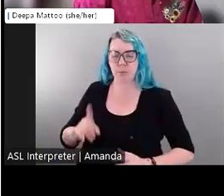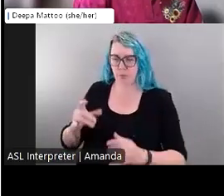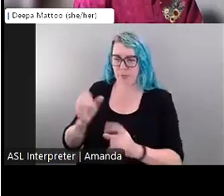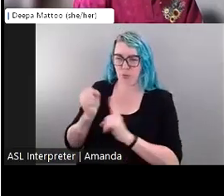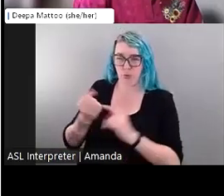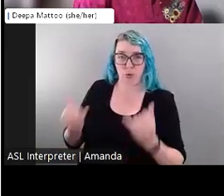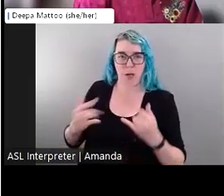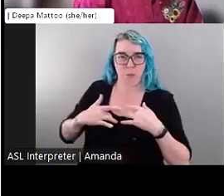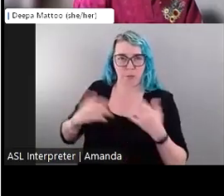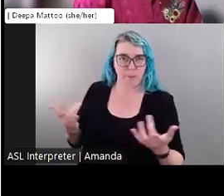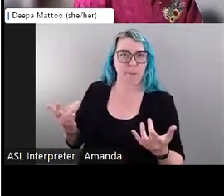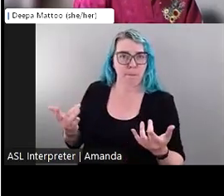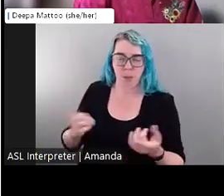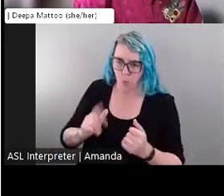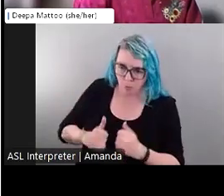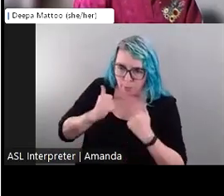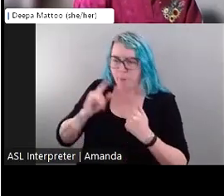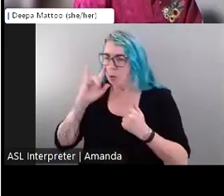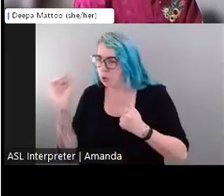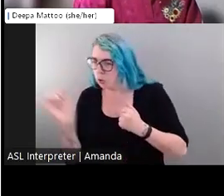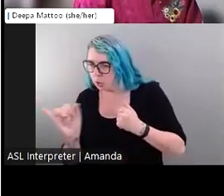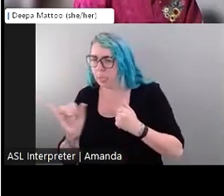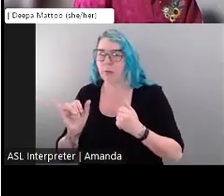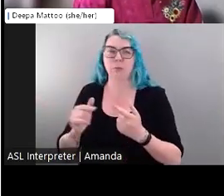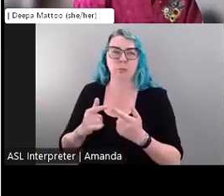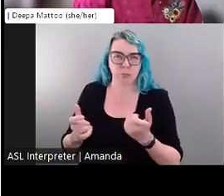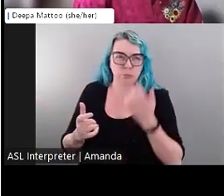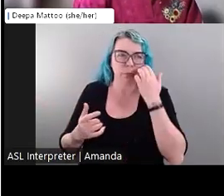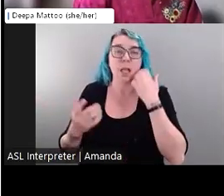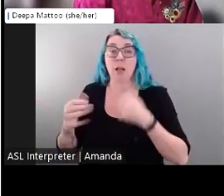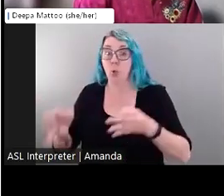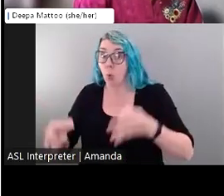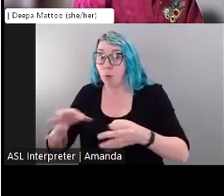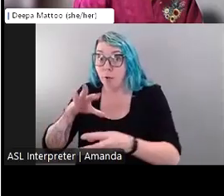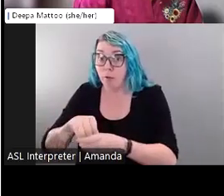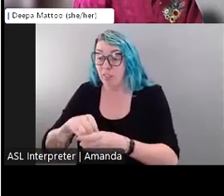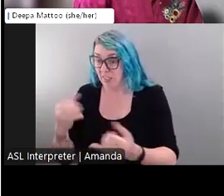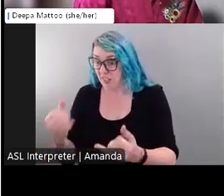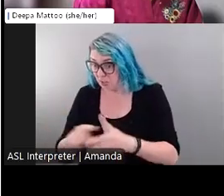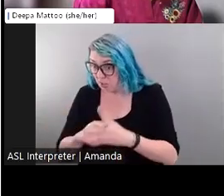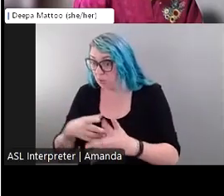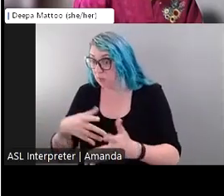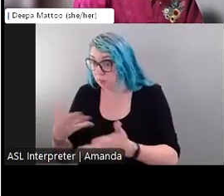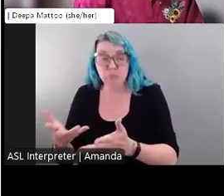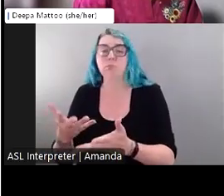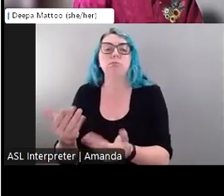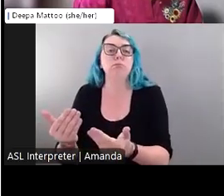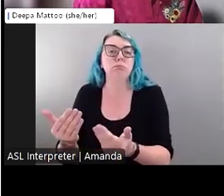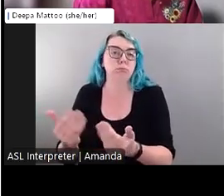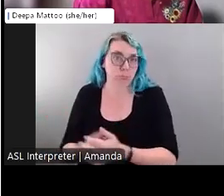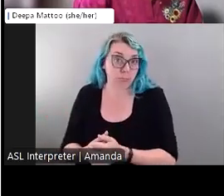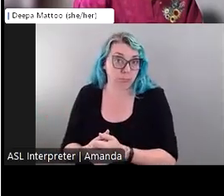including questions about their living situation and any court applications. So at the top of each section, there's a brief description